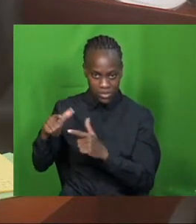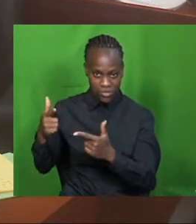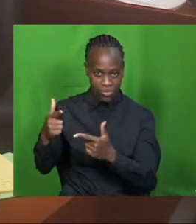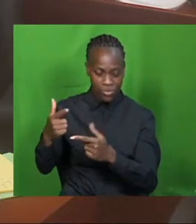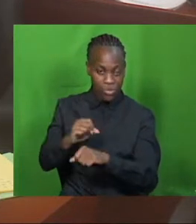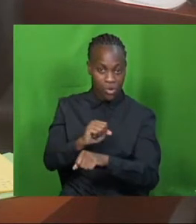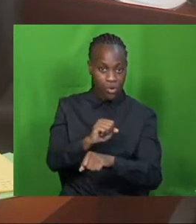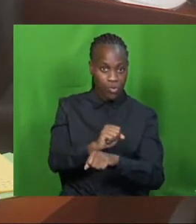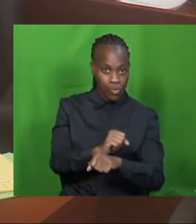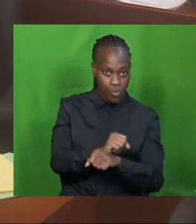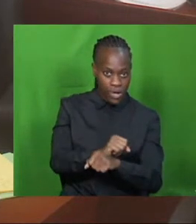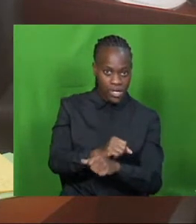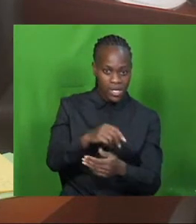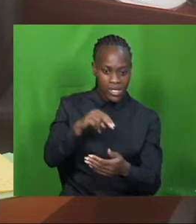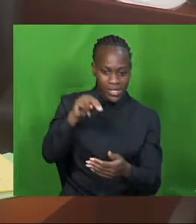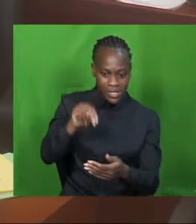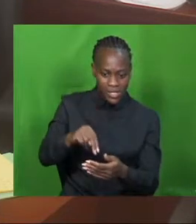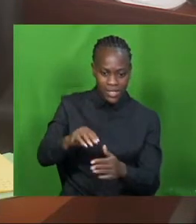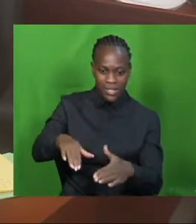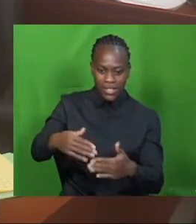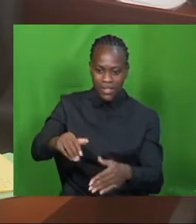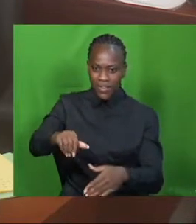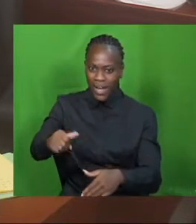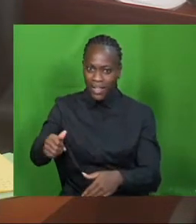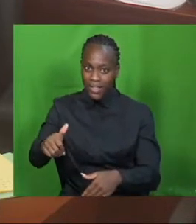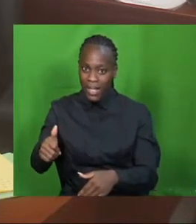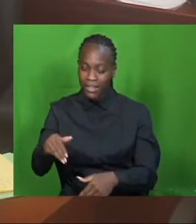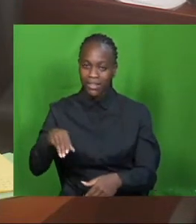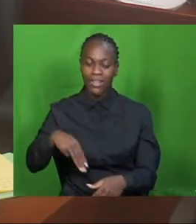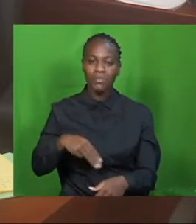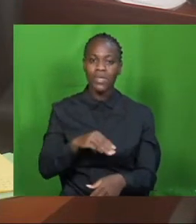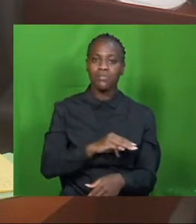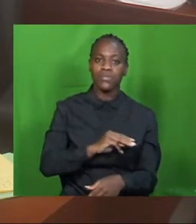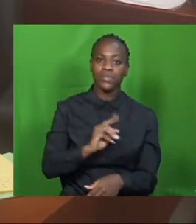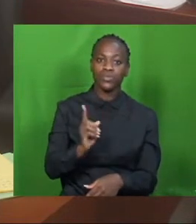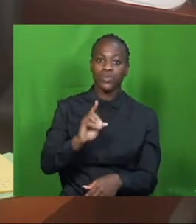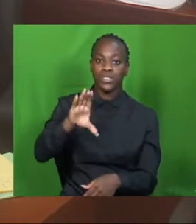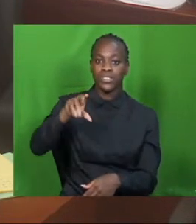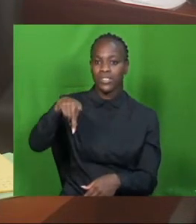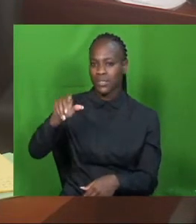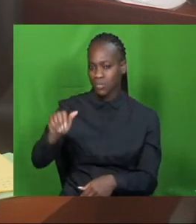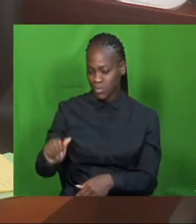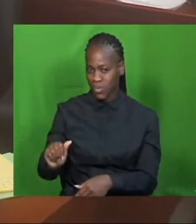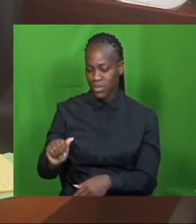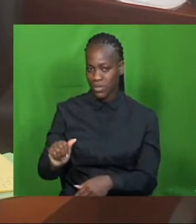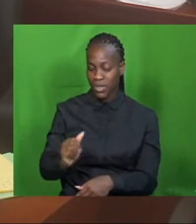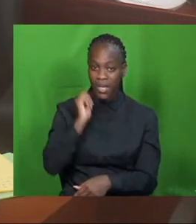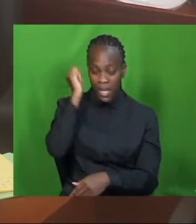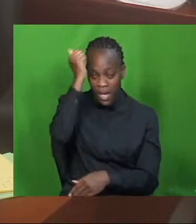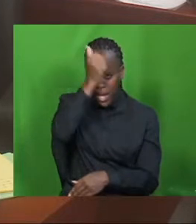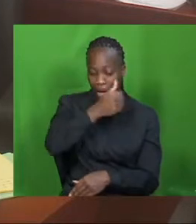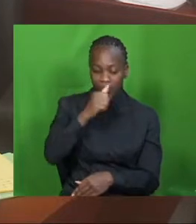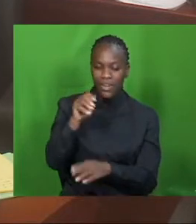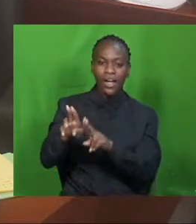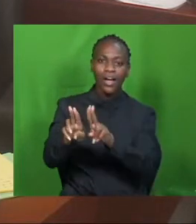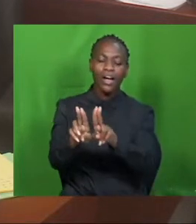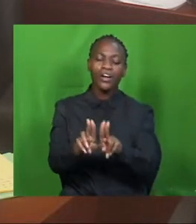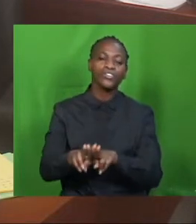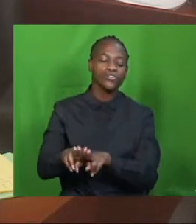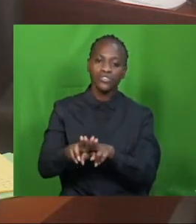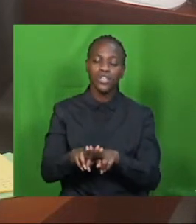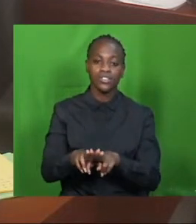have provided the Secretariat for CPA Africa region, and